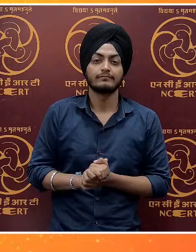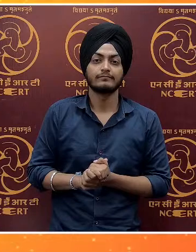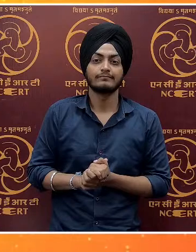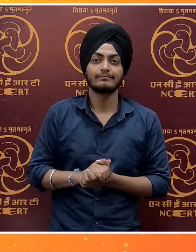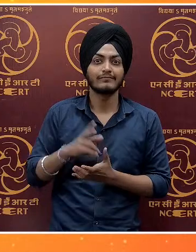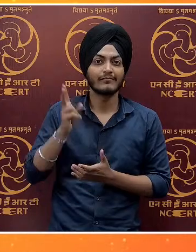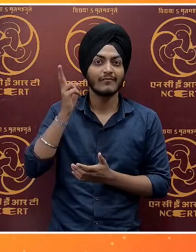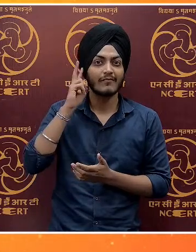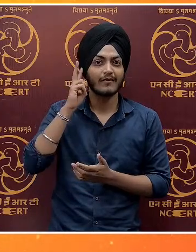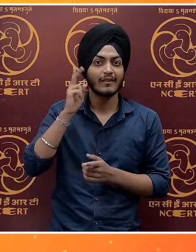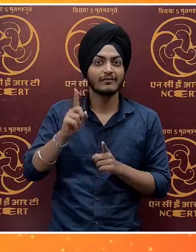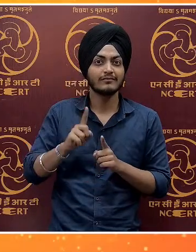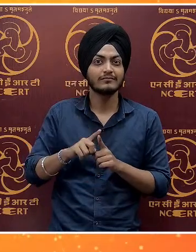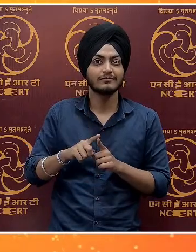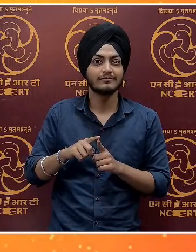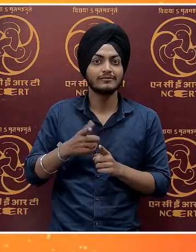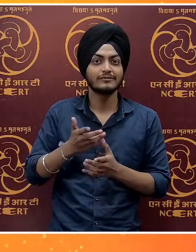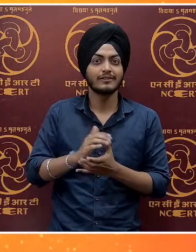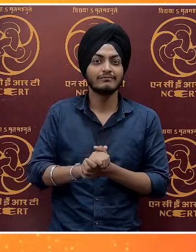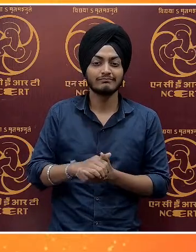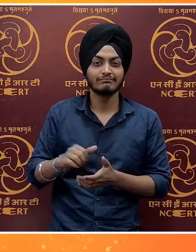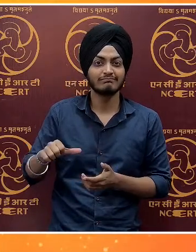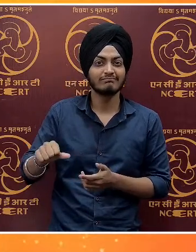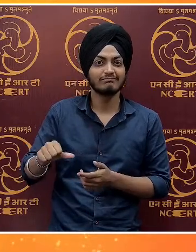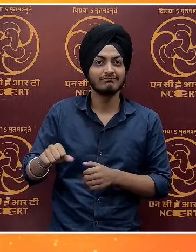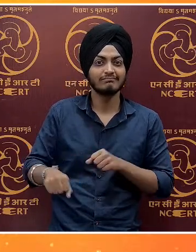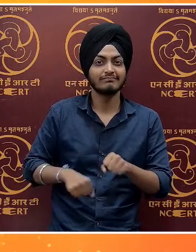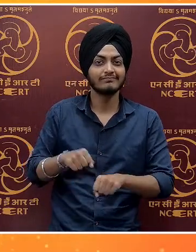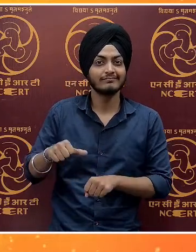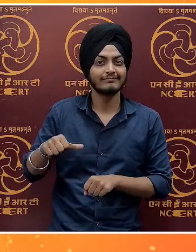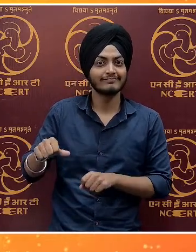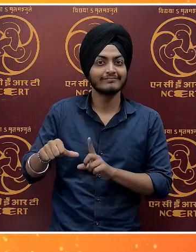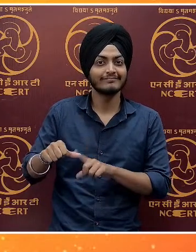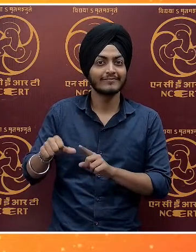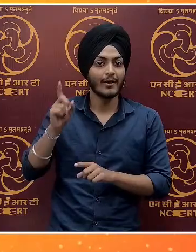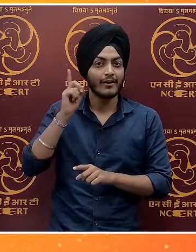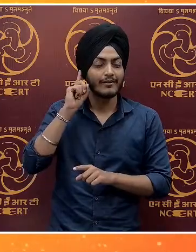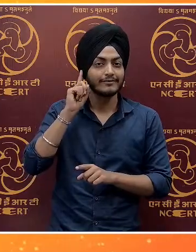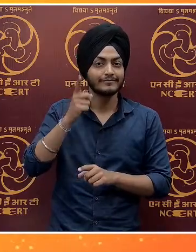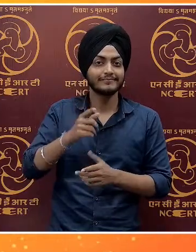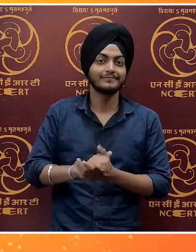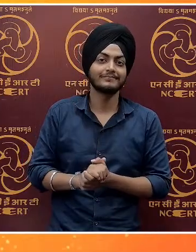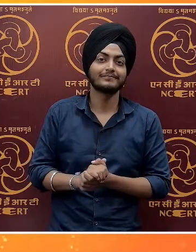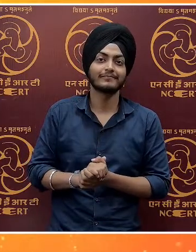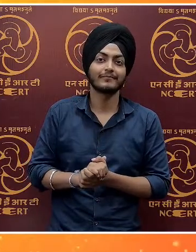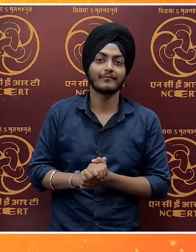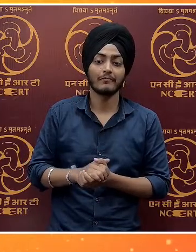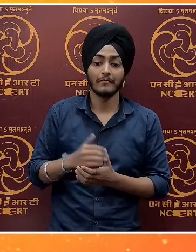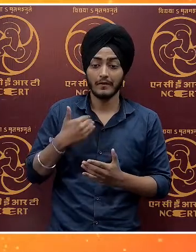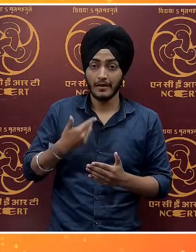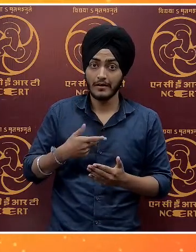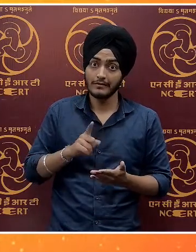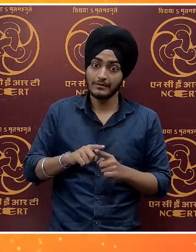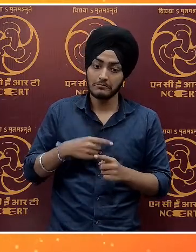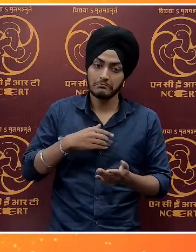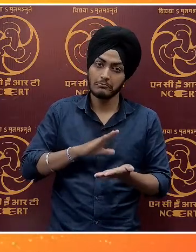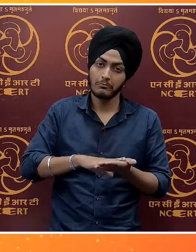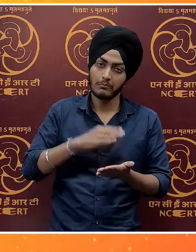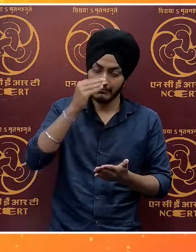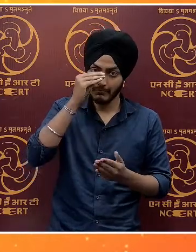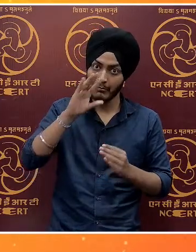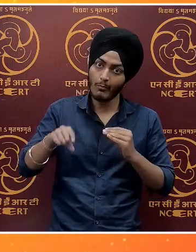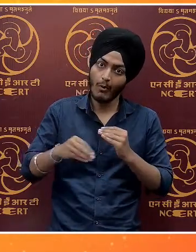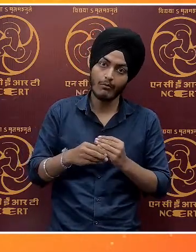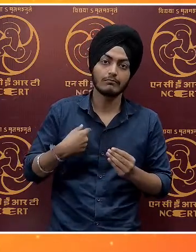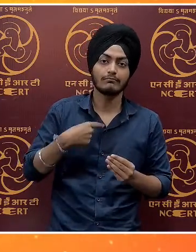Trin trin, bicycle bell, I guess. Bicycle, and we will learn more about bicycle in this chapter and the poem. Looking